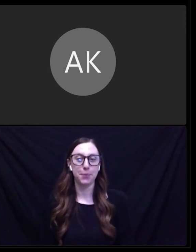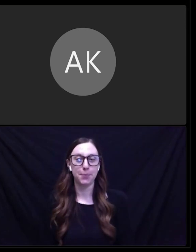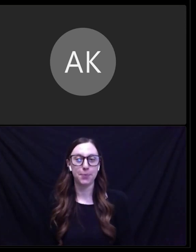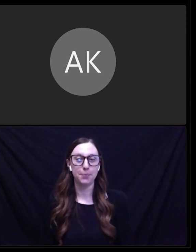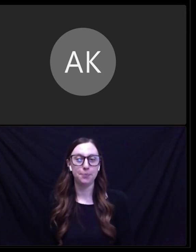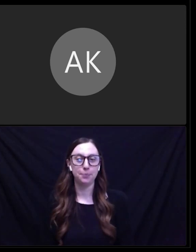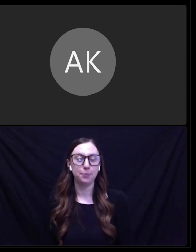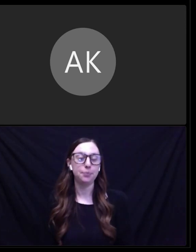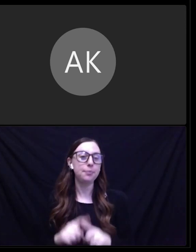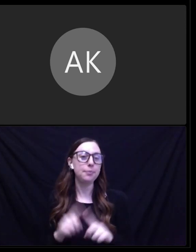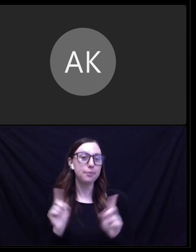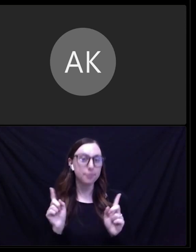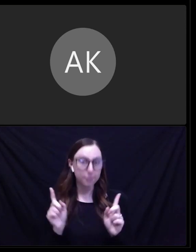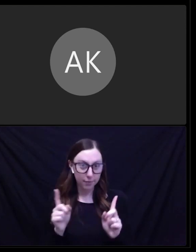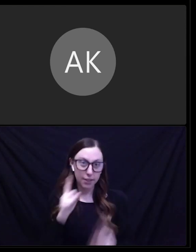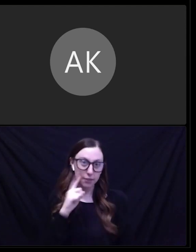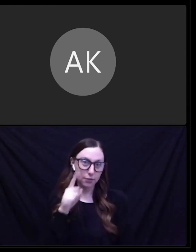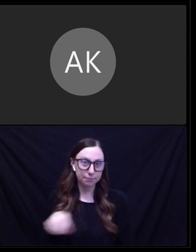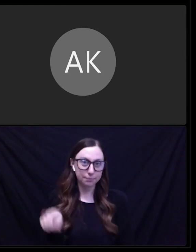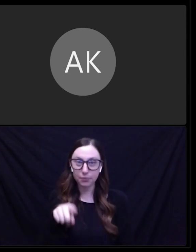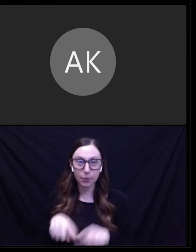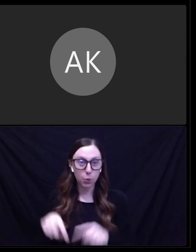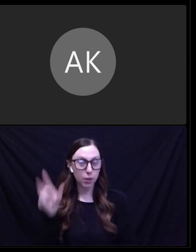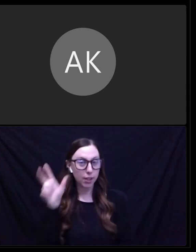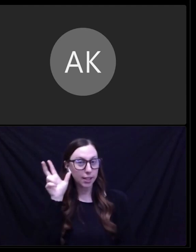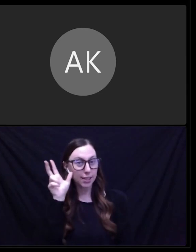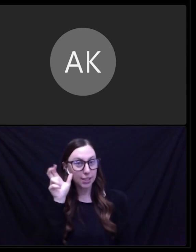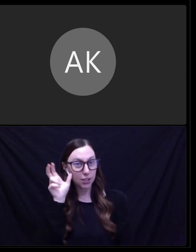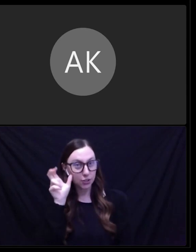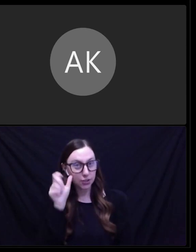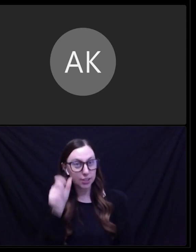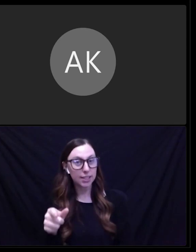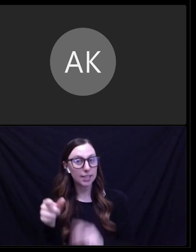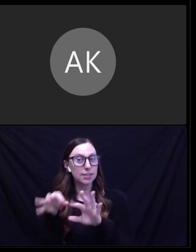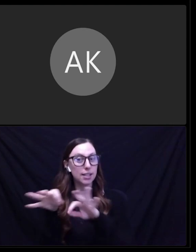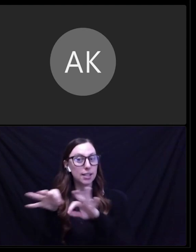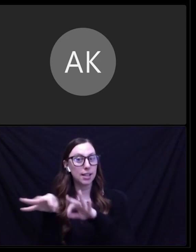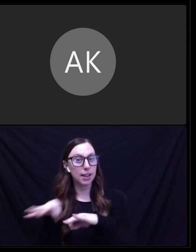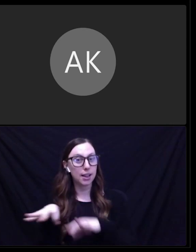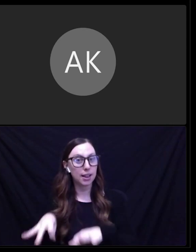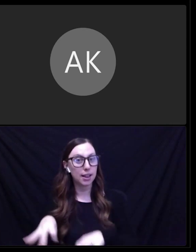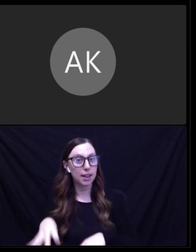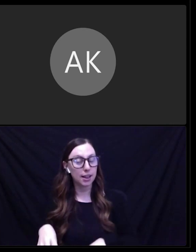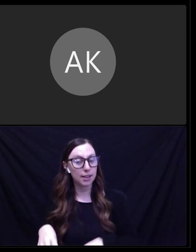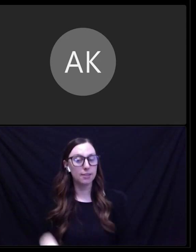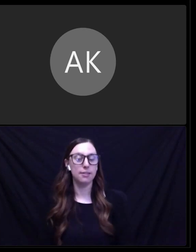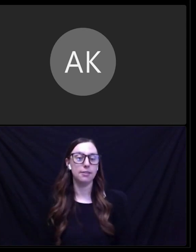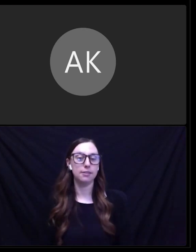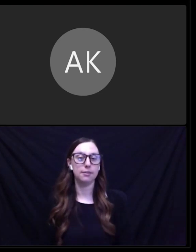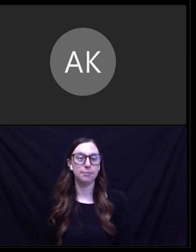But for those who cannot hear it, it is giving you audio instructions.